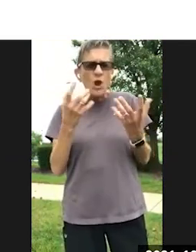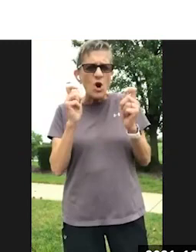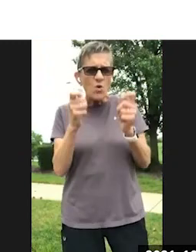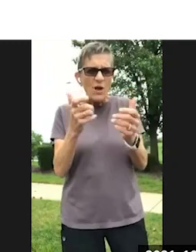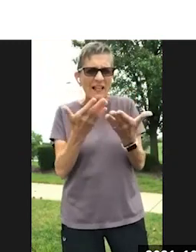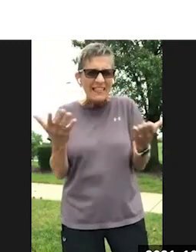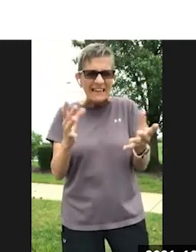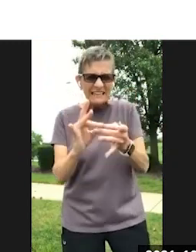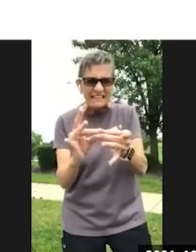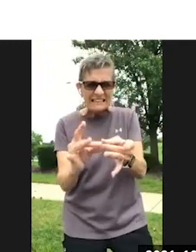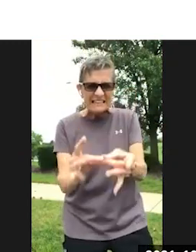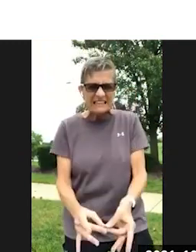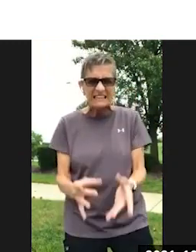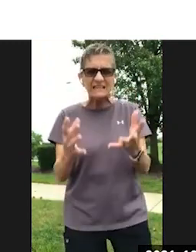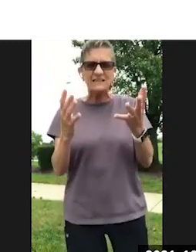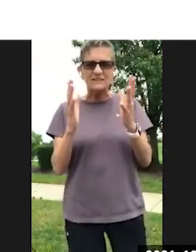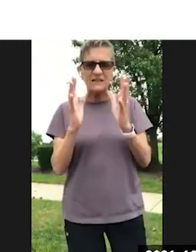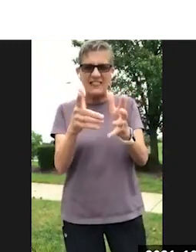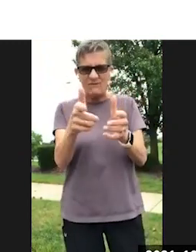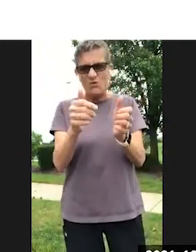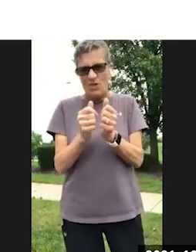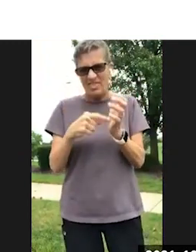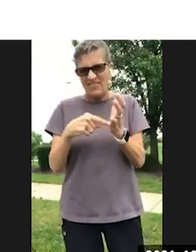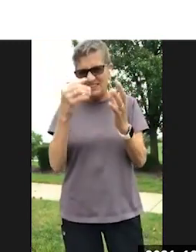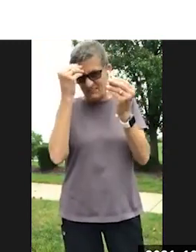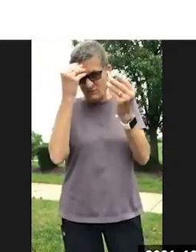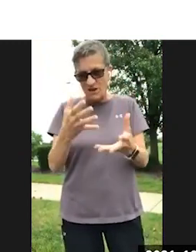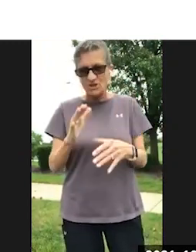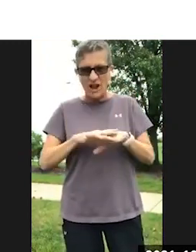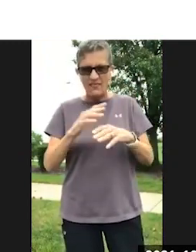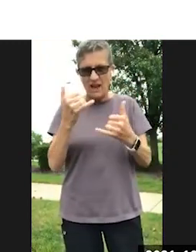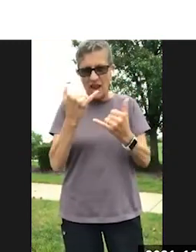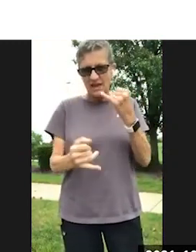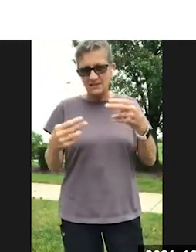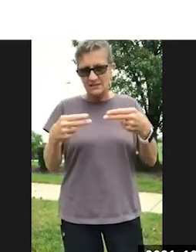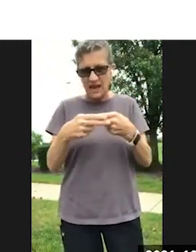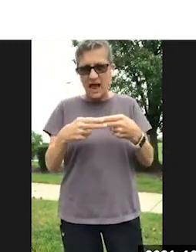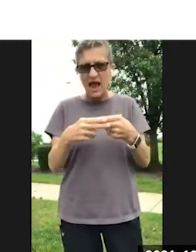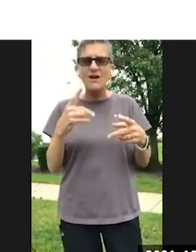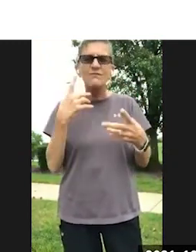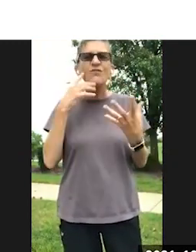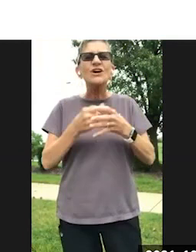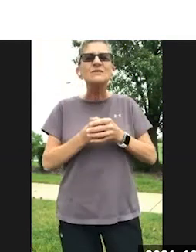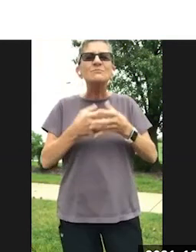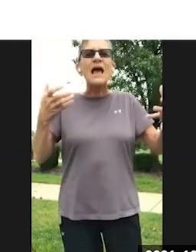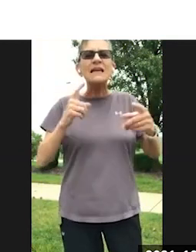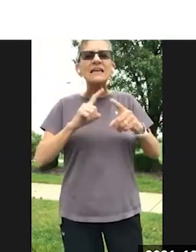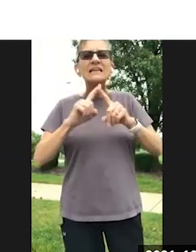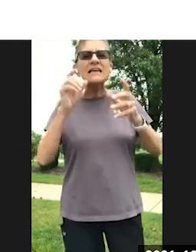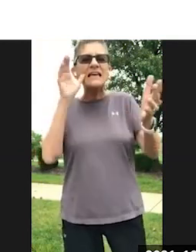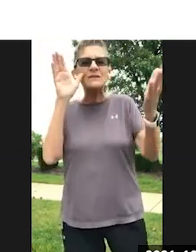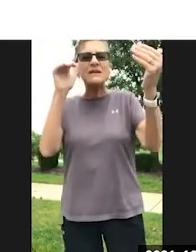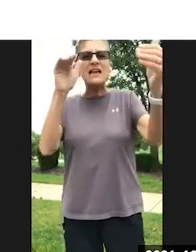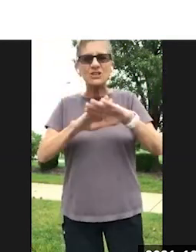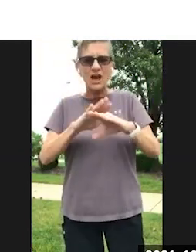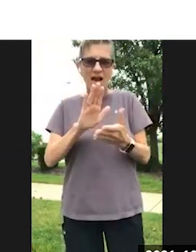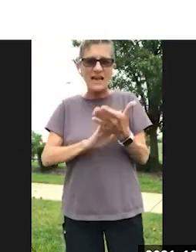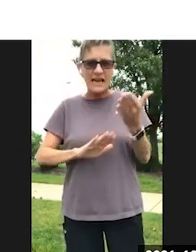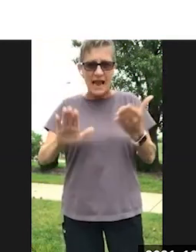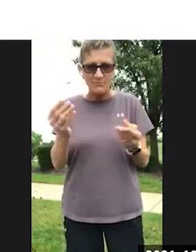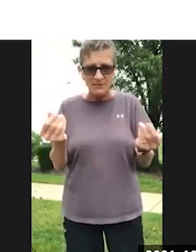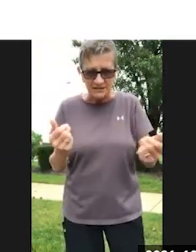you with this last slide. And so, like, expanding the expectations on our campus.